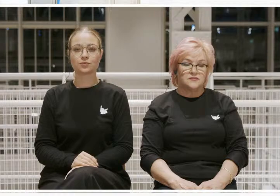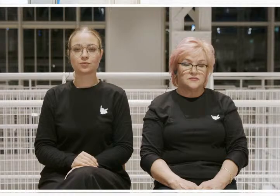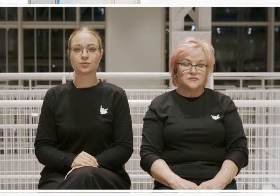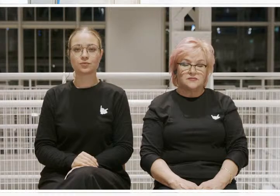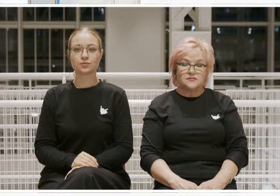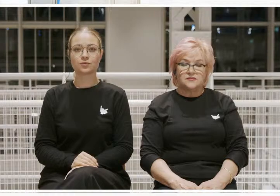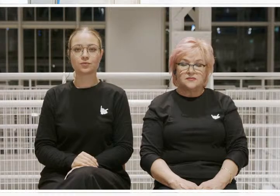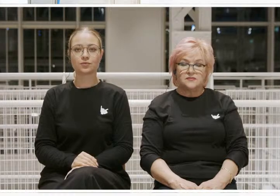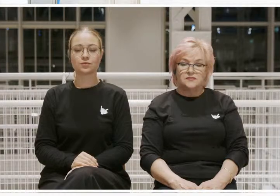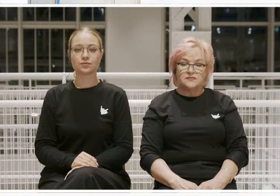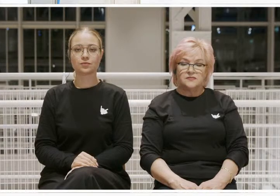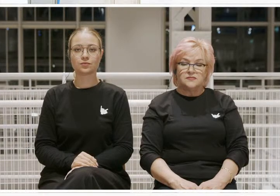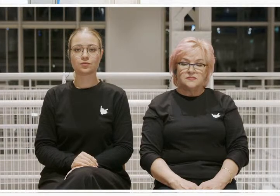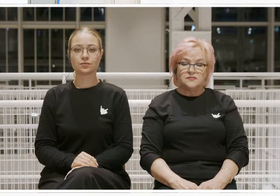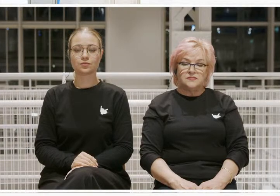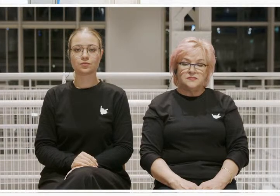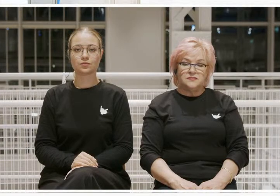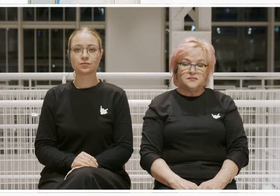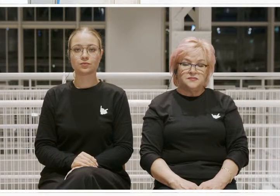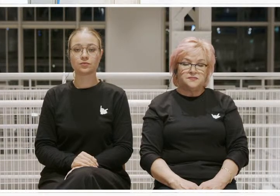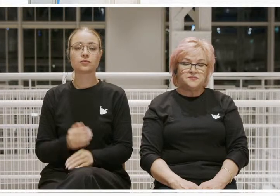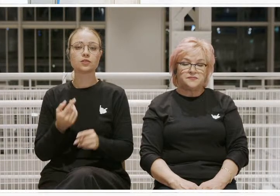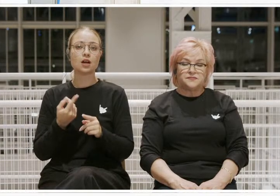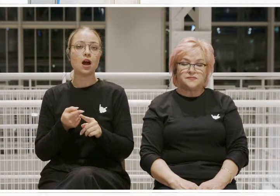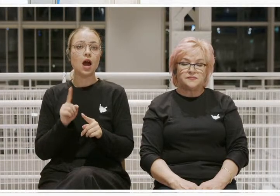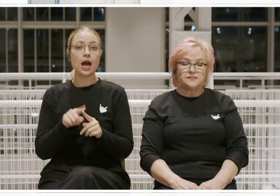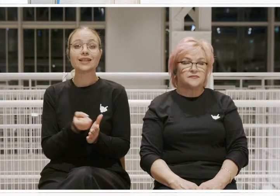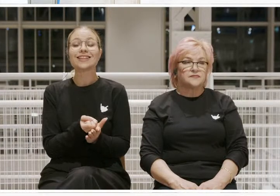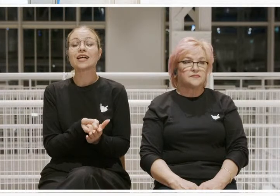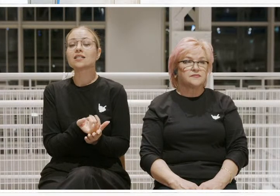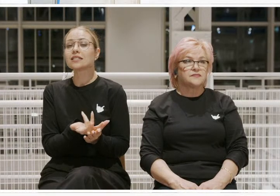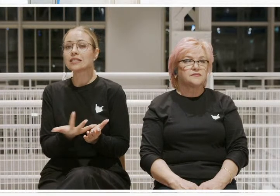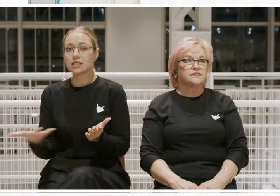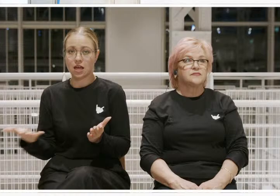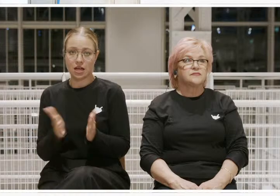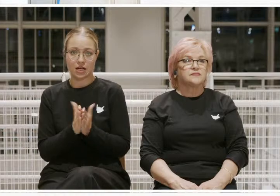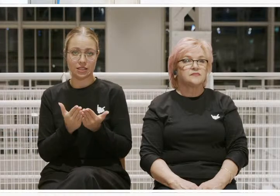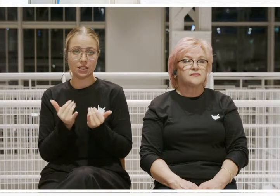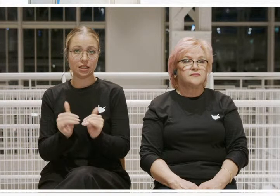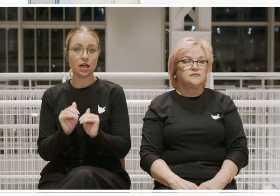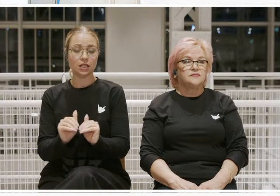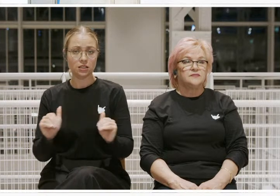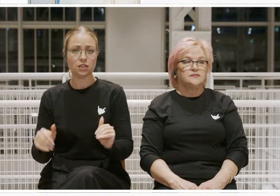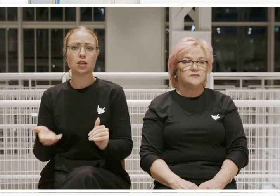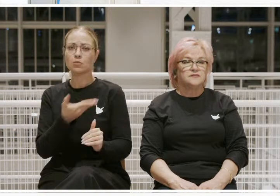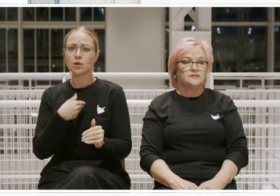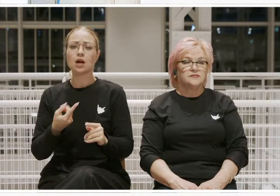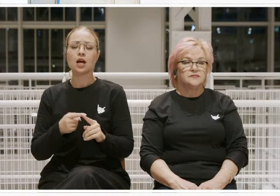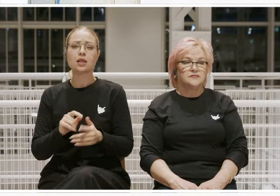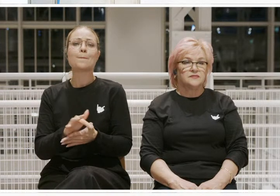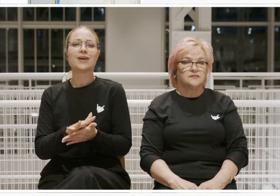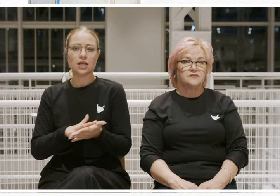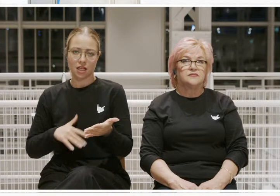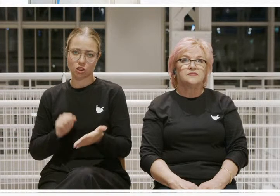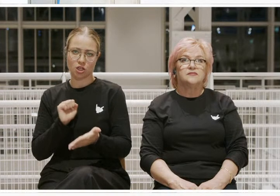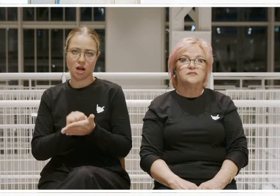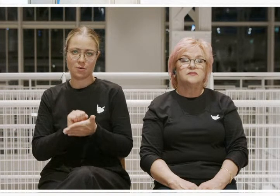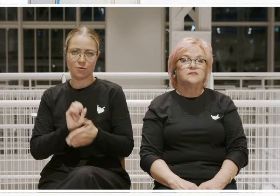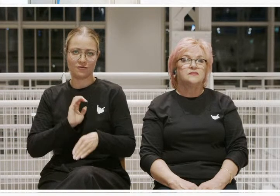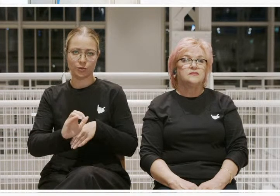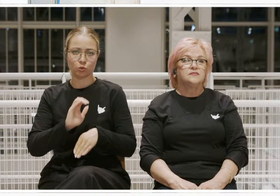it is a series of children books, so we continue to publish the new series in the next